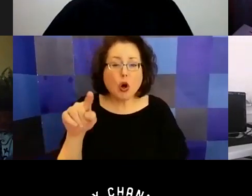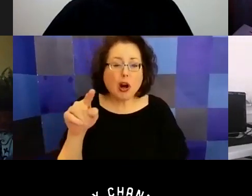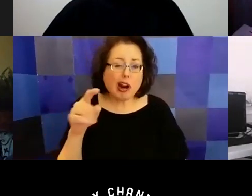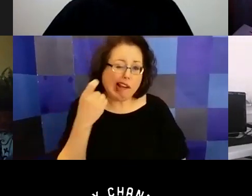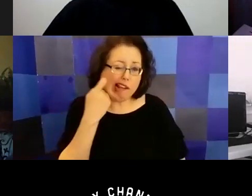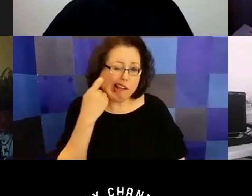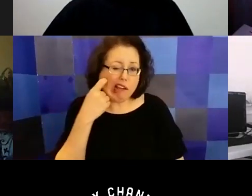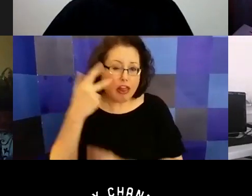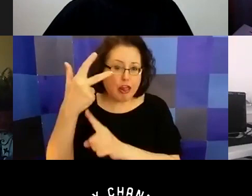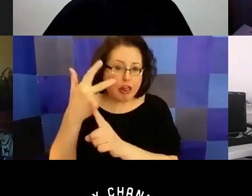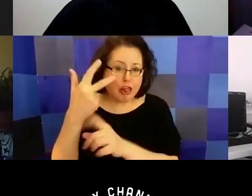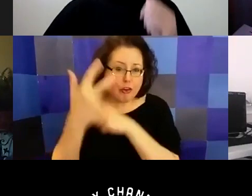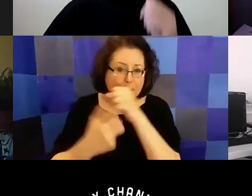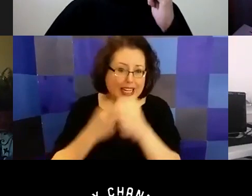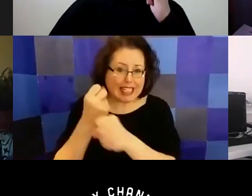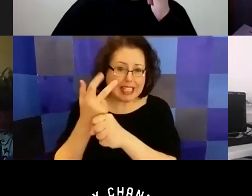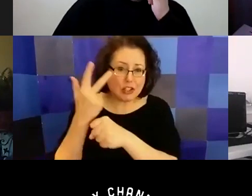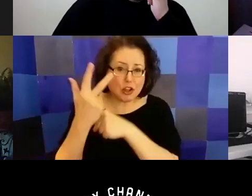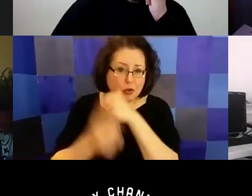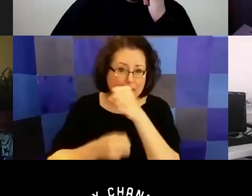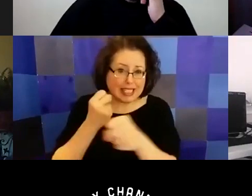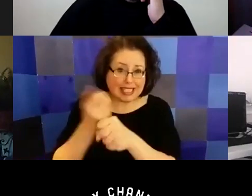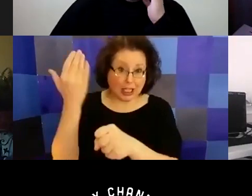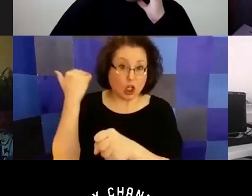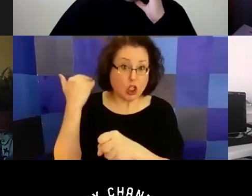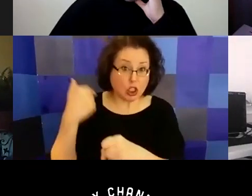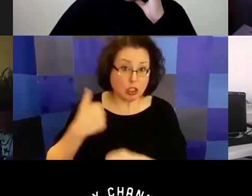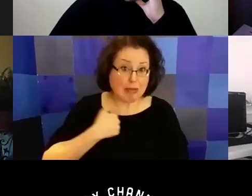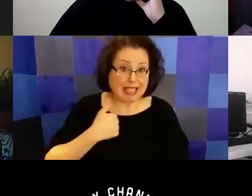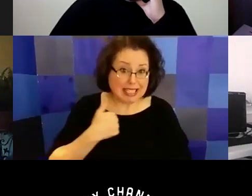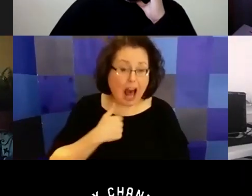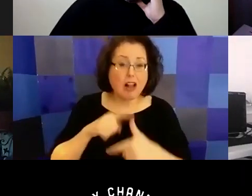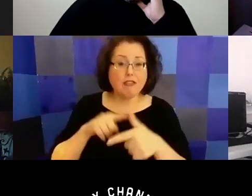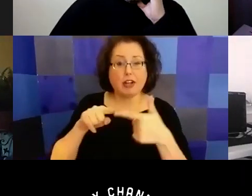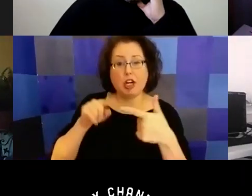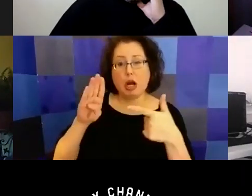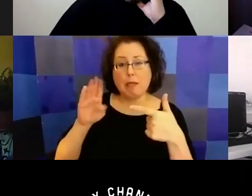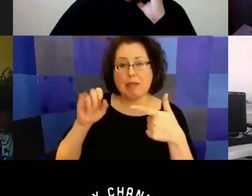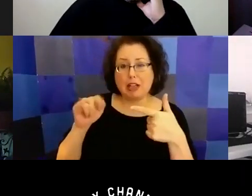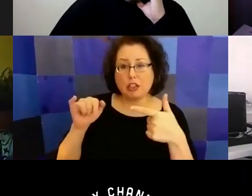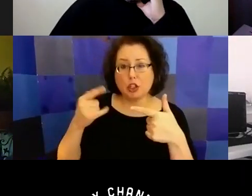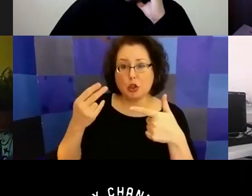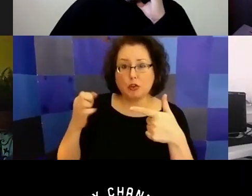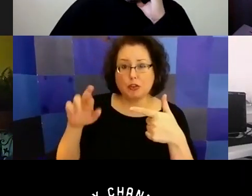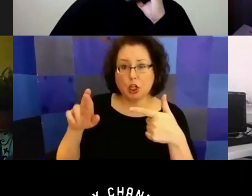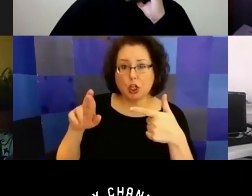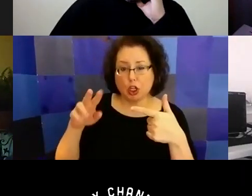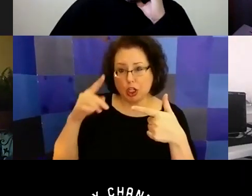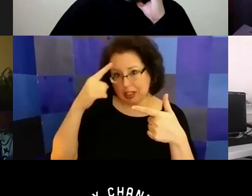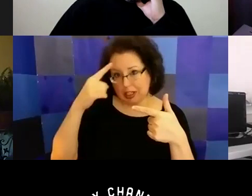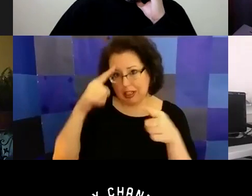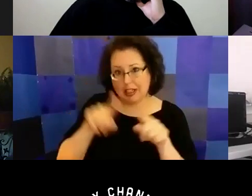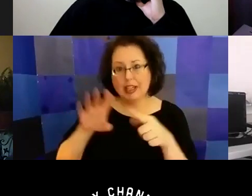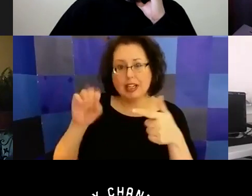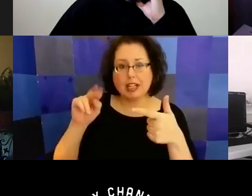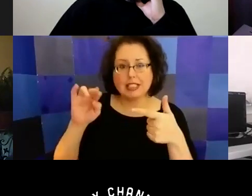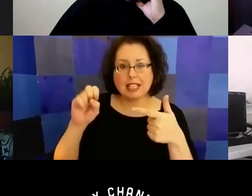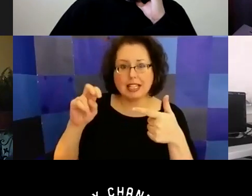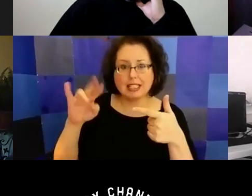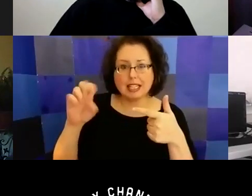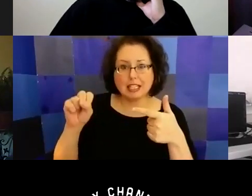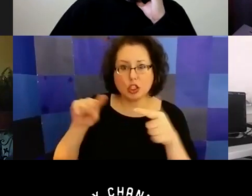3 years, myself, the Belts Hooper Consensus Group, the